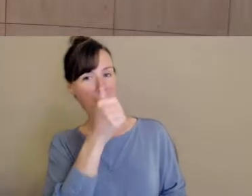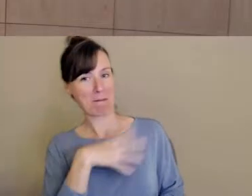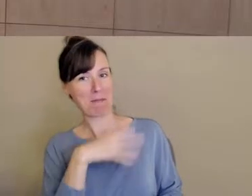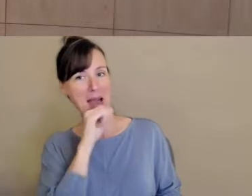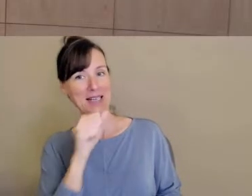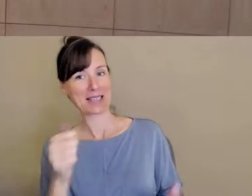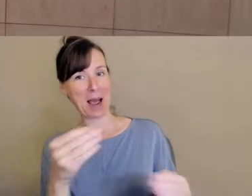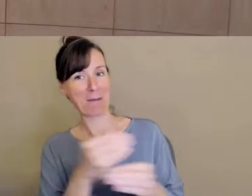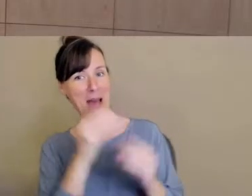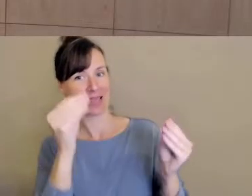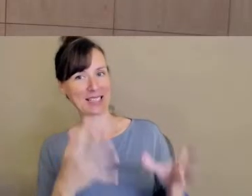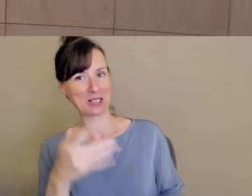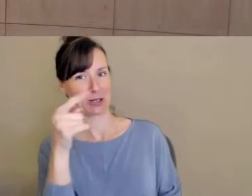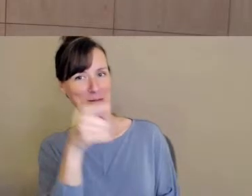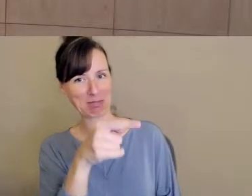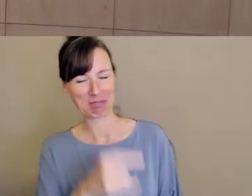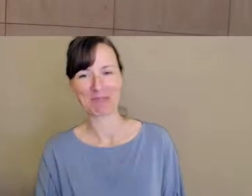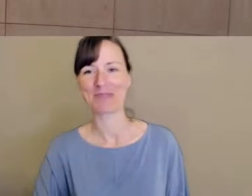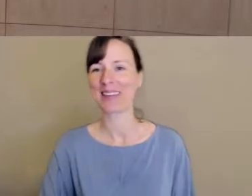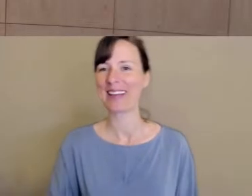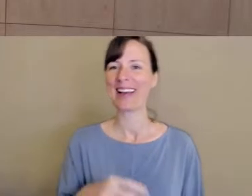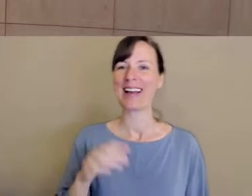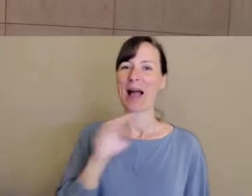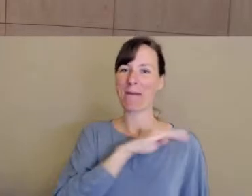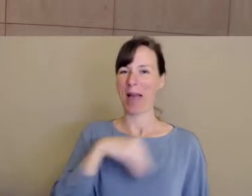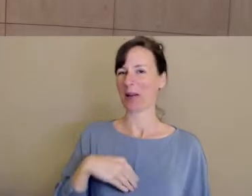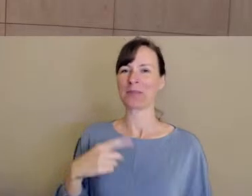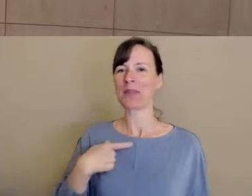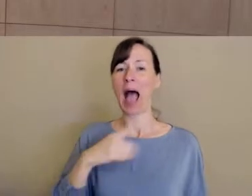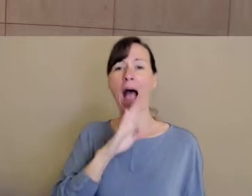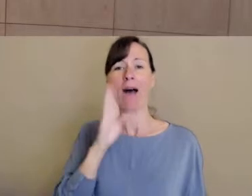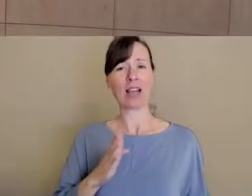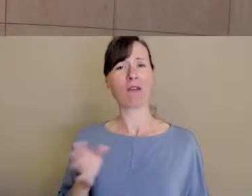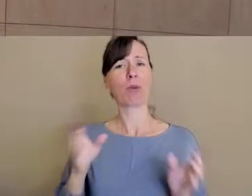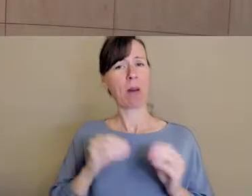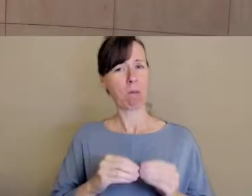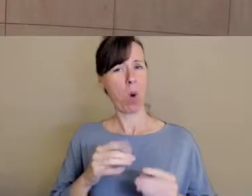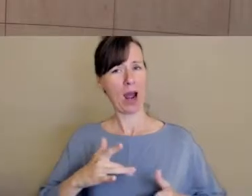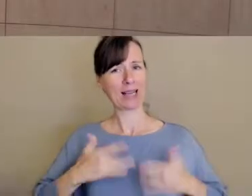I've never been more excited to turn to the Public Works report.